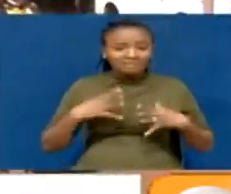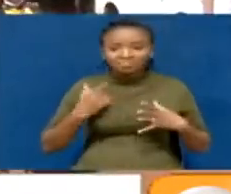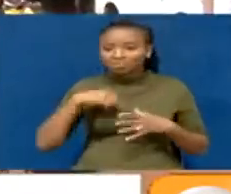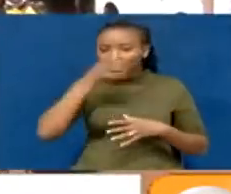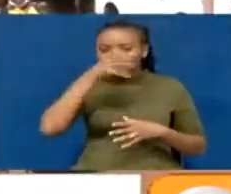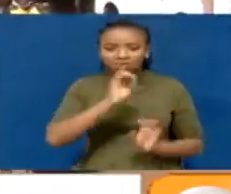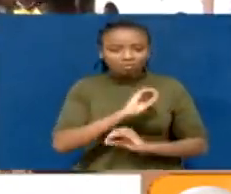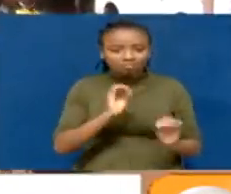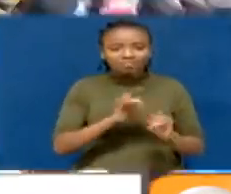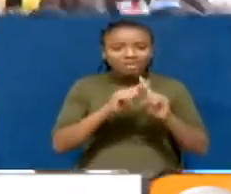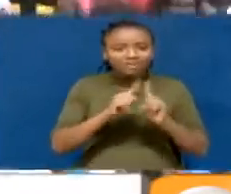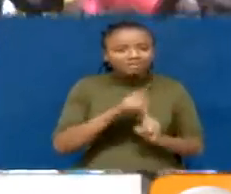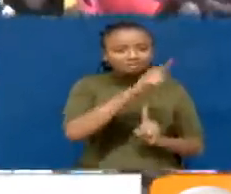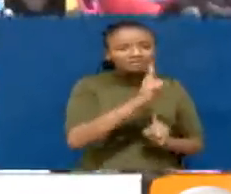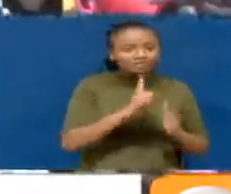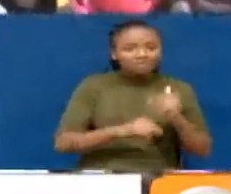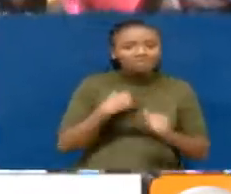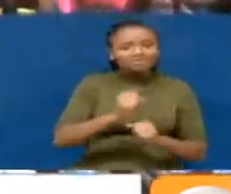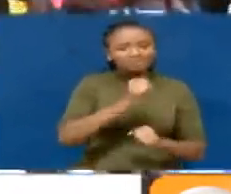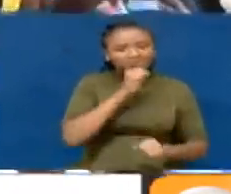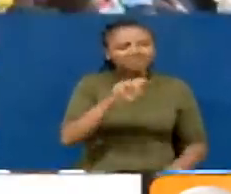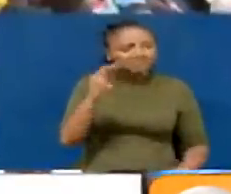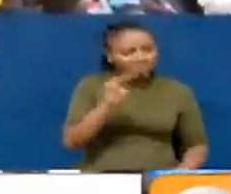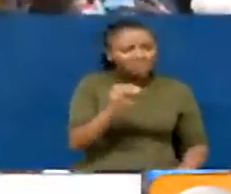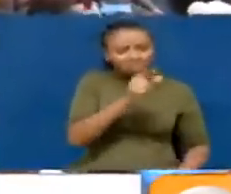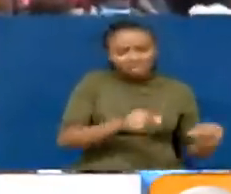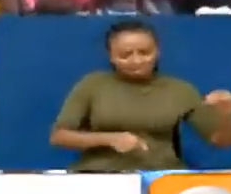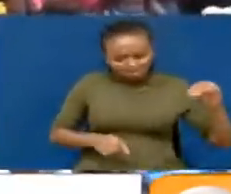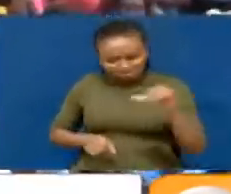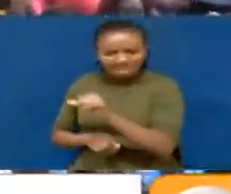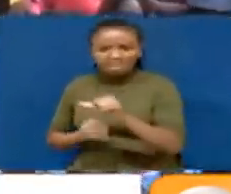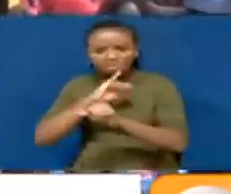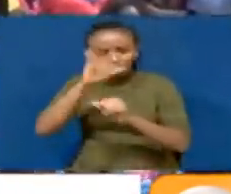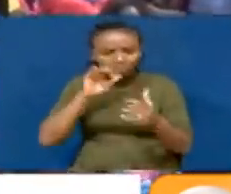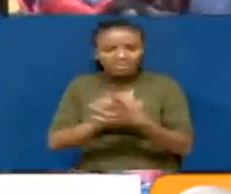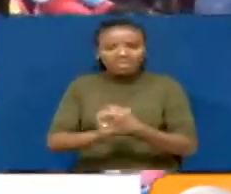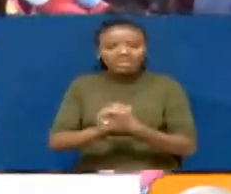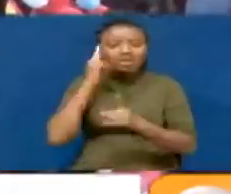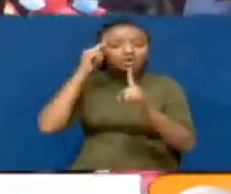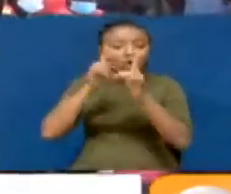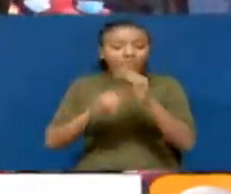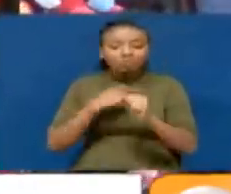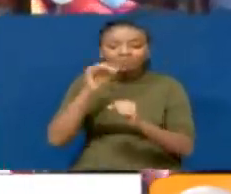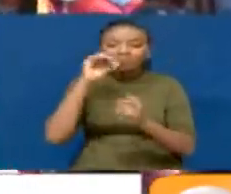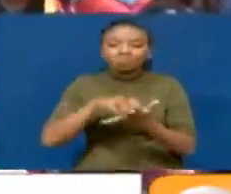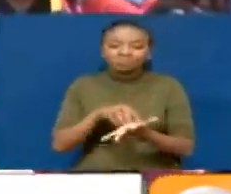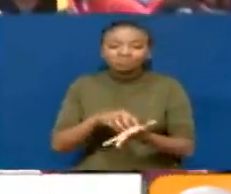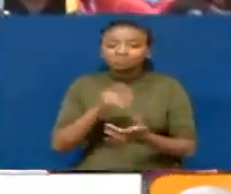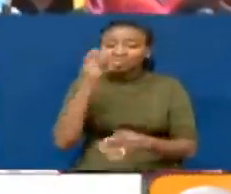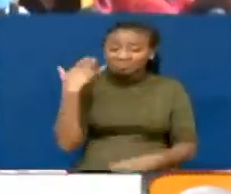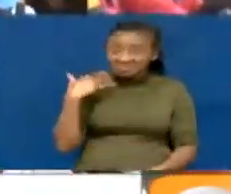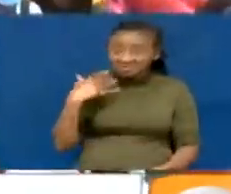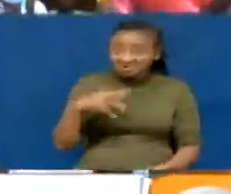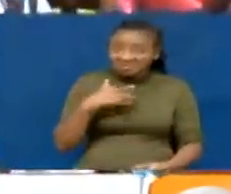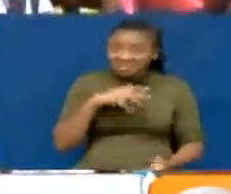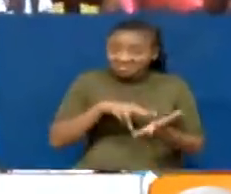further alleged that she had spent 50 million shillings to secure the Jubilee Party ticket in 2017 and that once bitten, twice